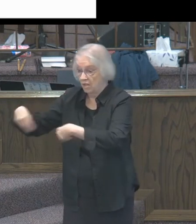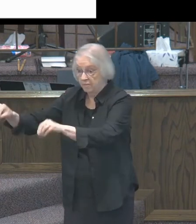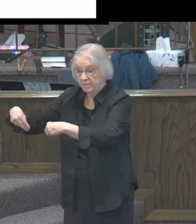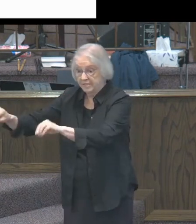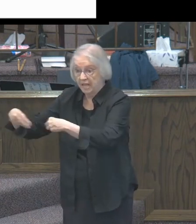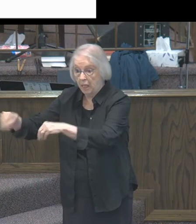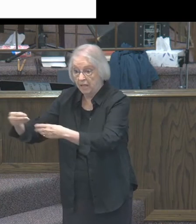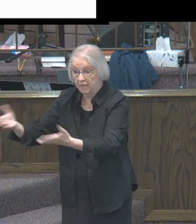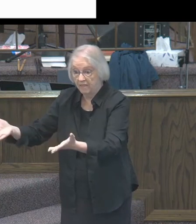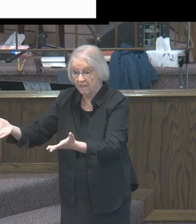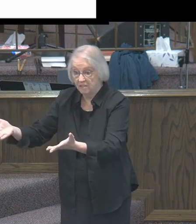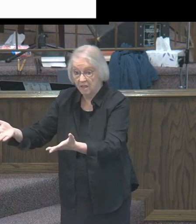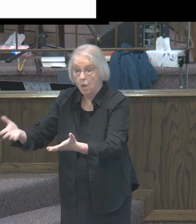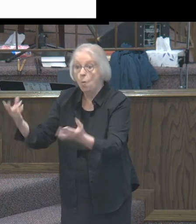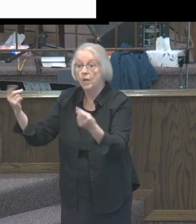be angry